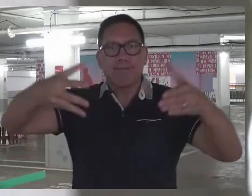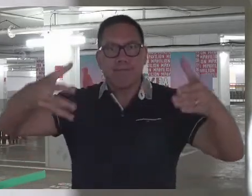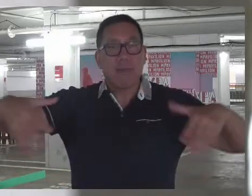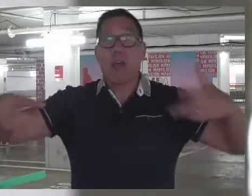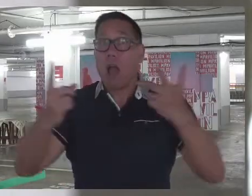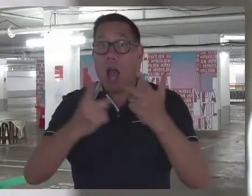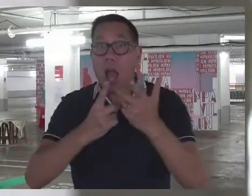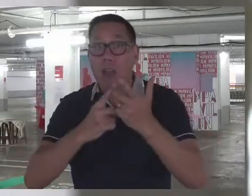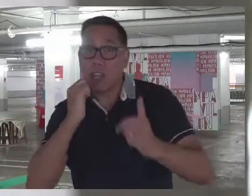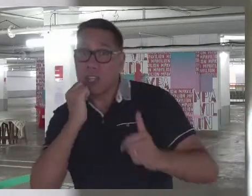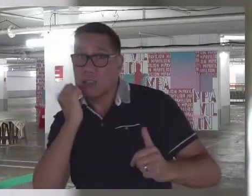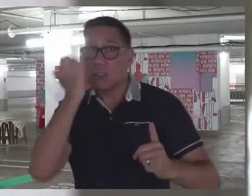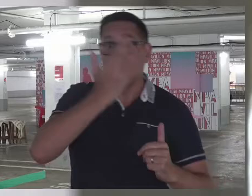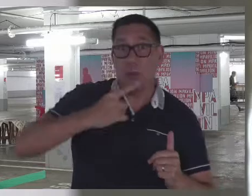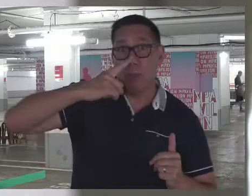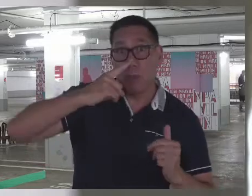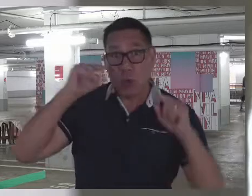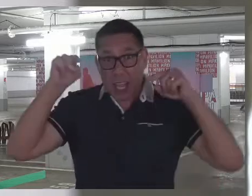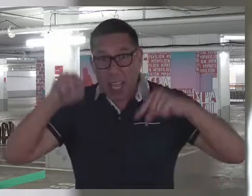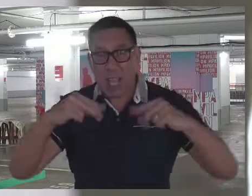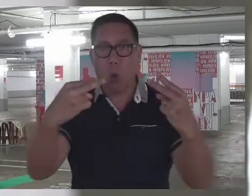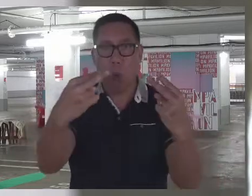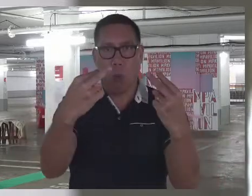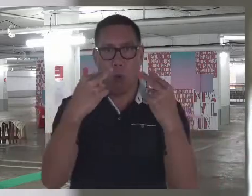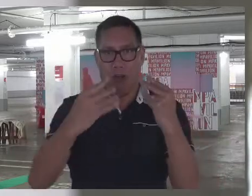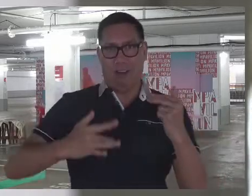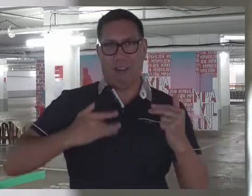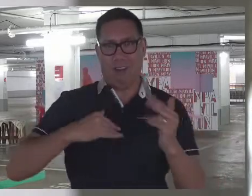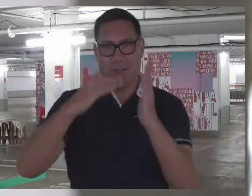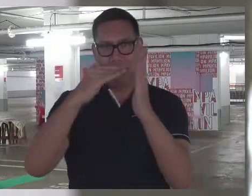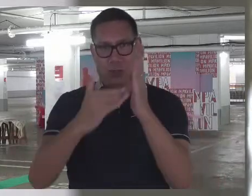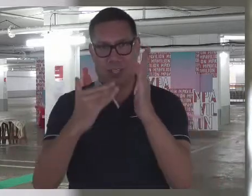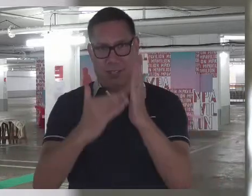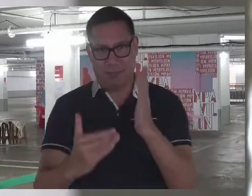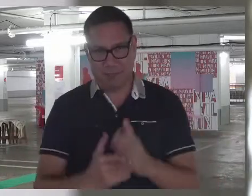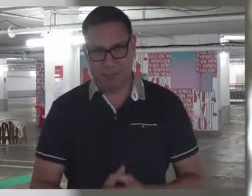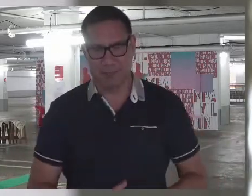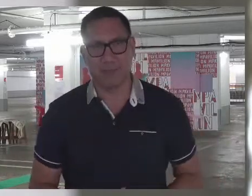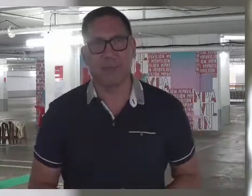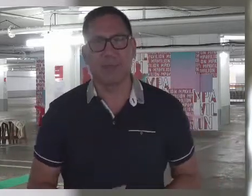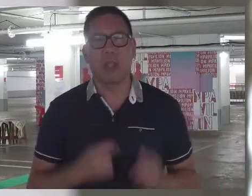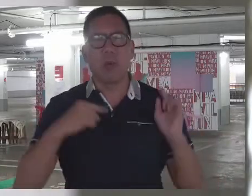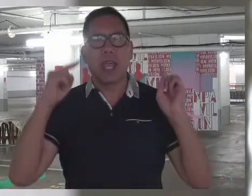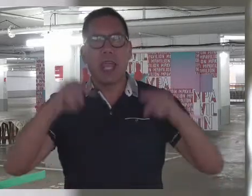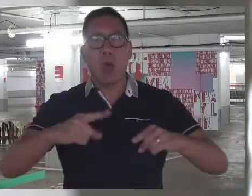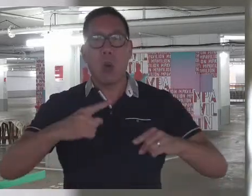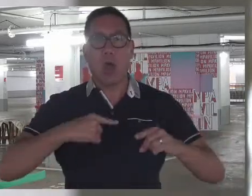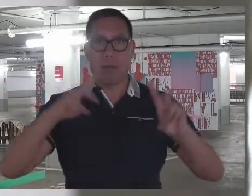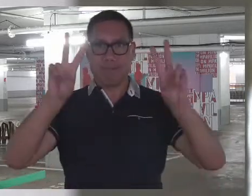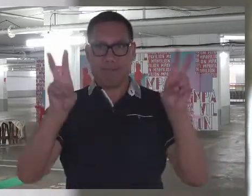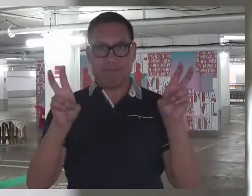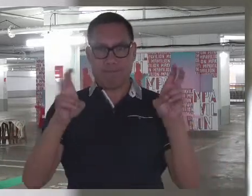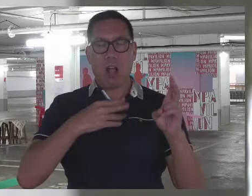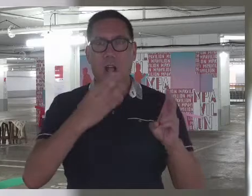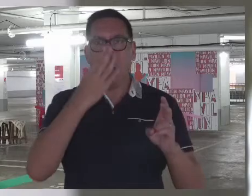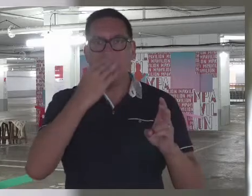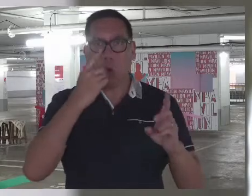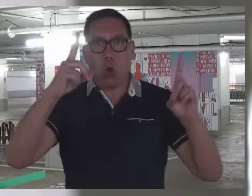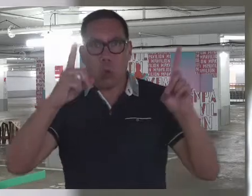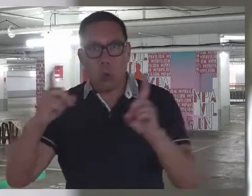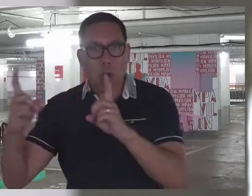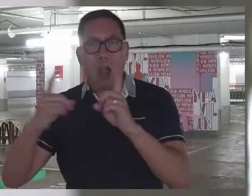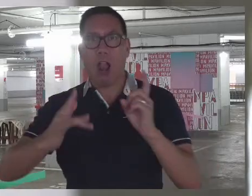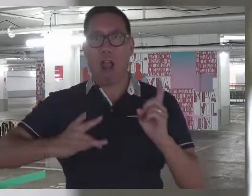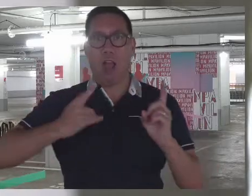us here or watching live today. So we're here for Photo Live, which is our